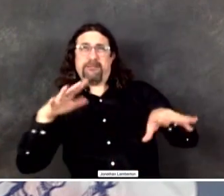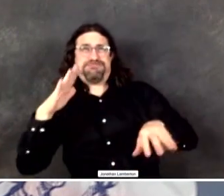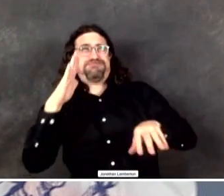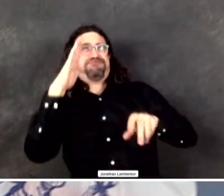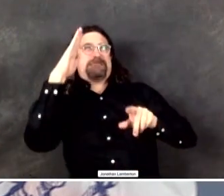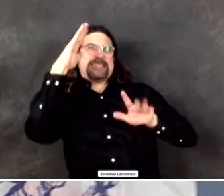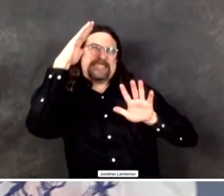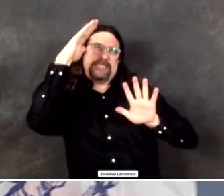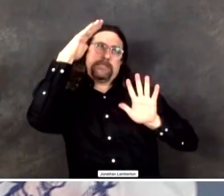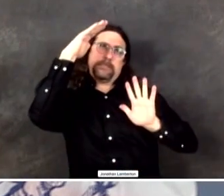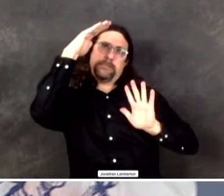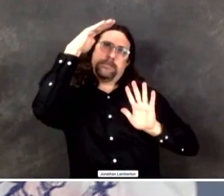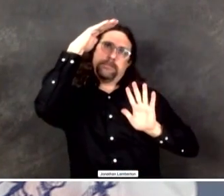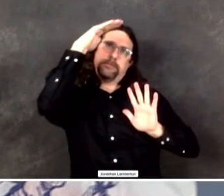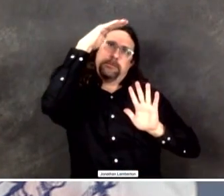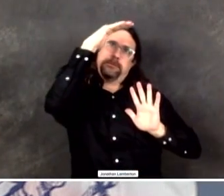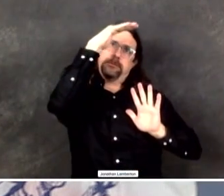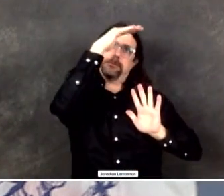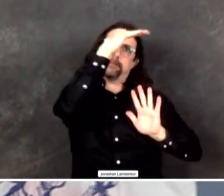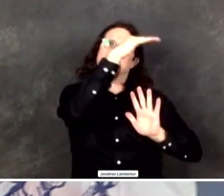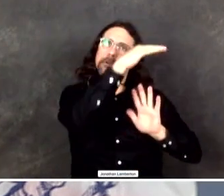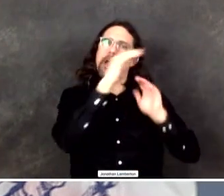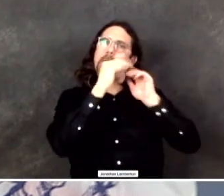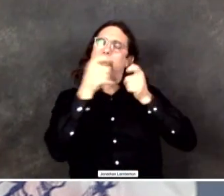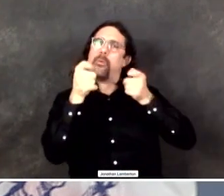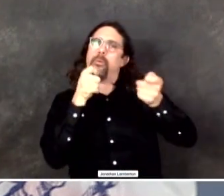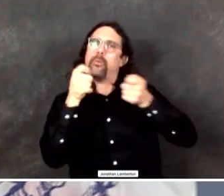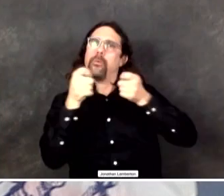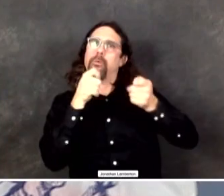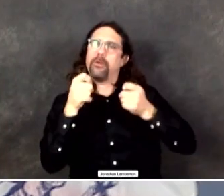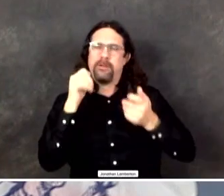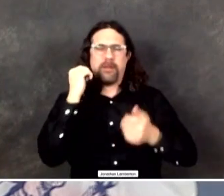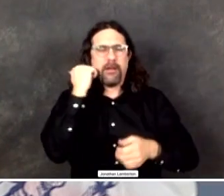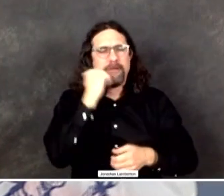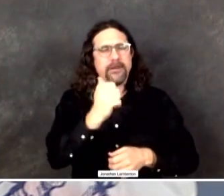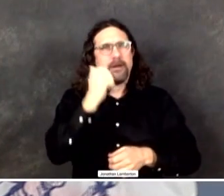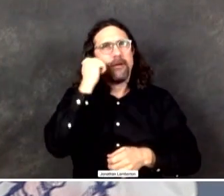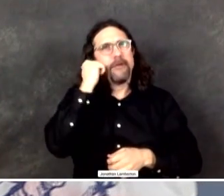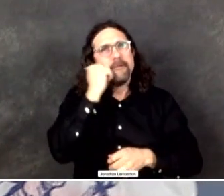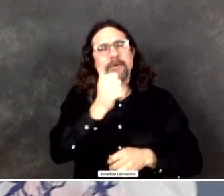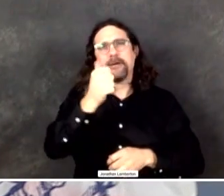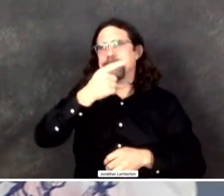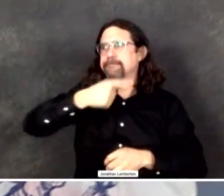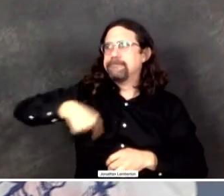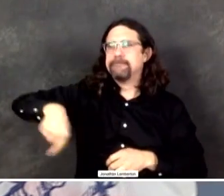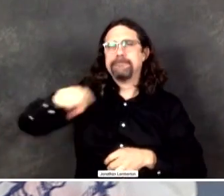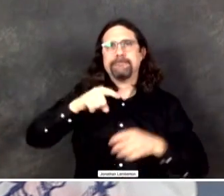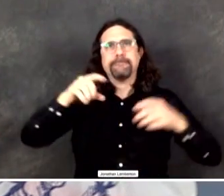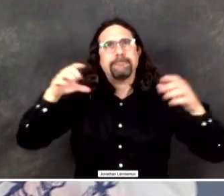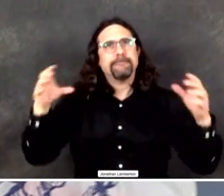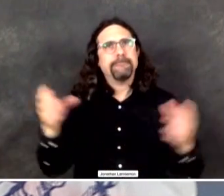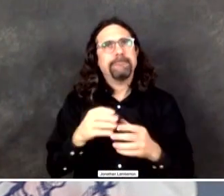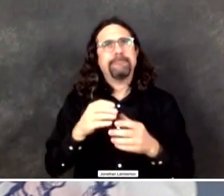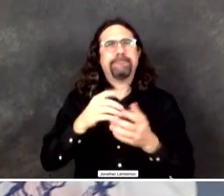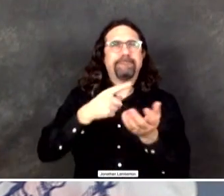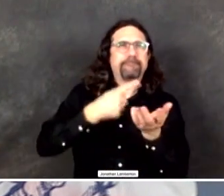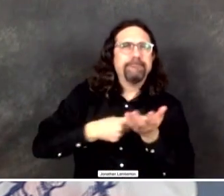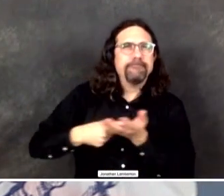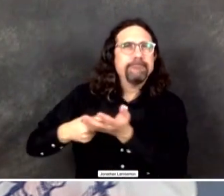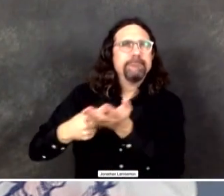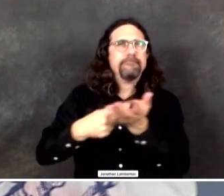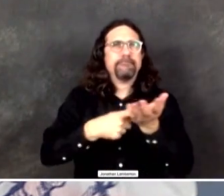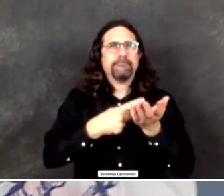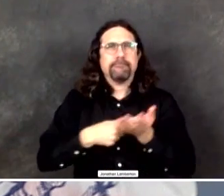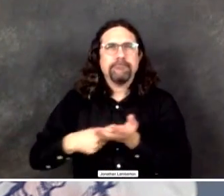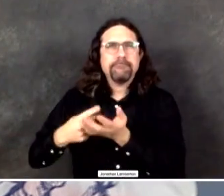these conversations with Chancellor Carranza, particularly in terms of our schools. And we all have felt